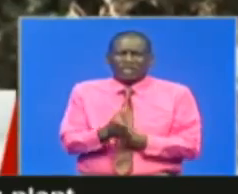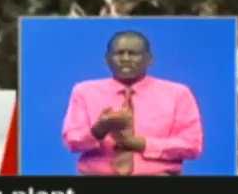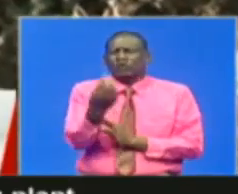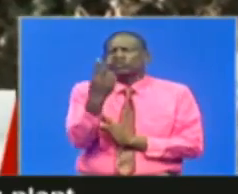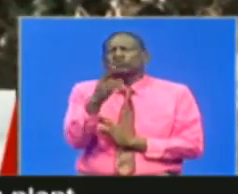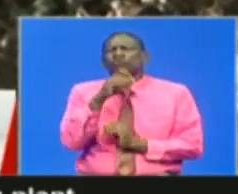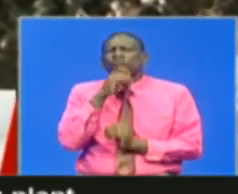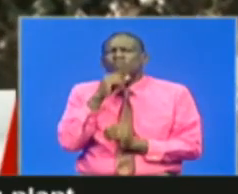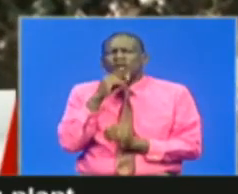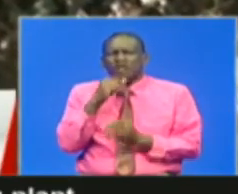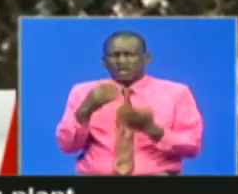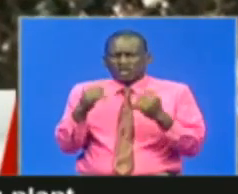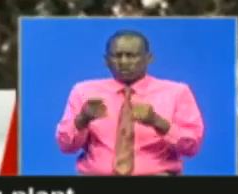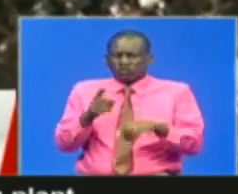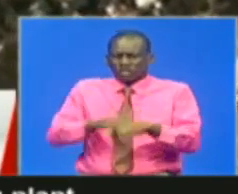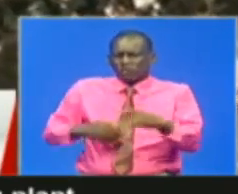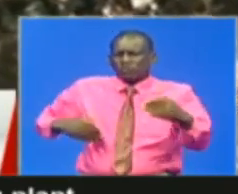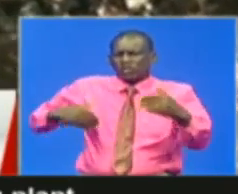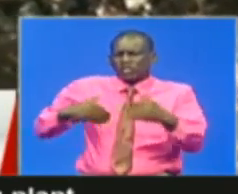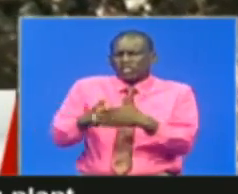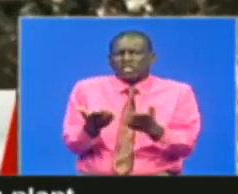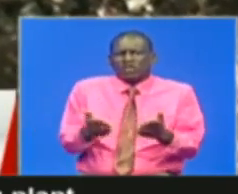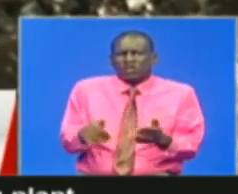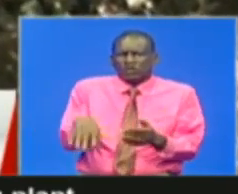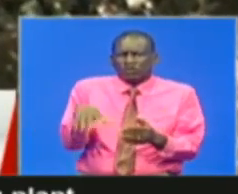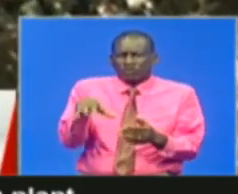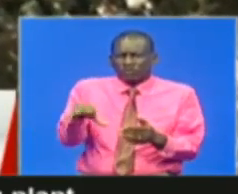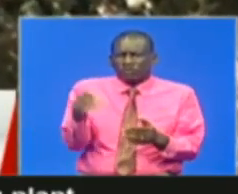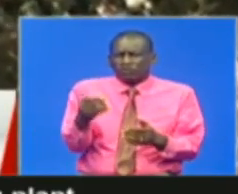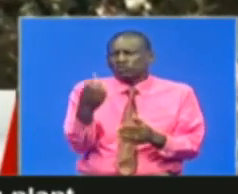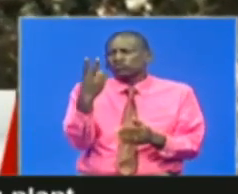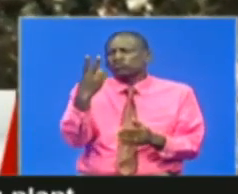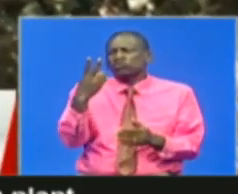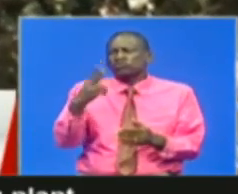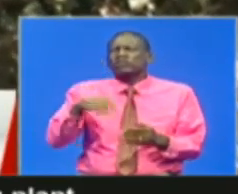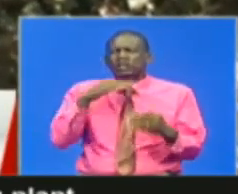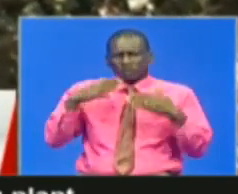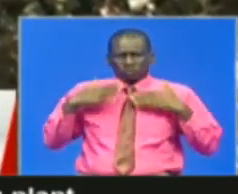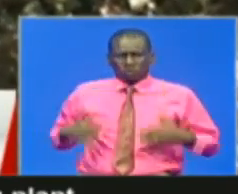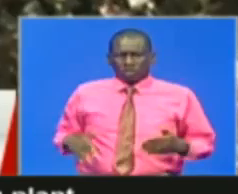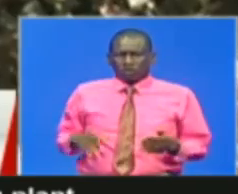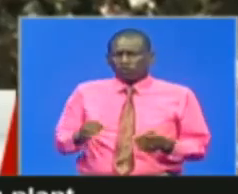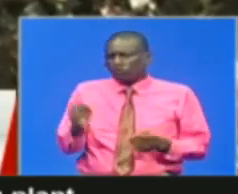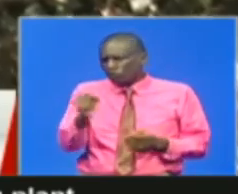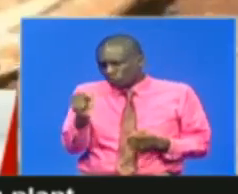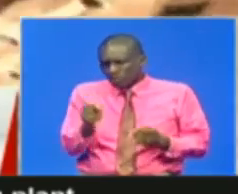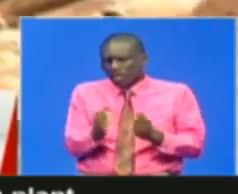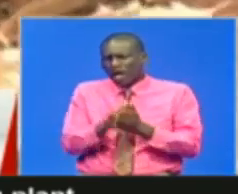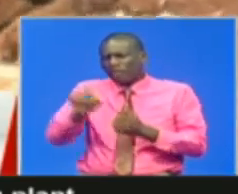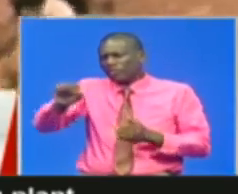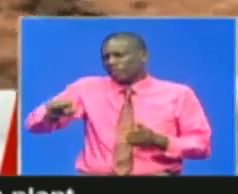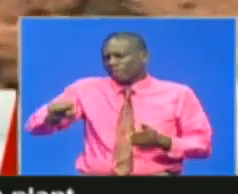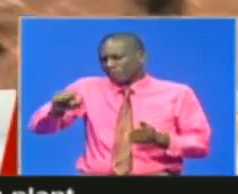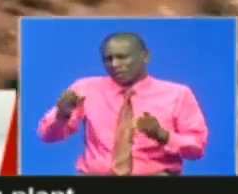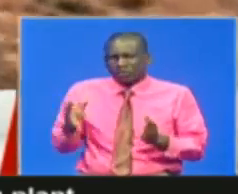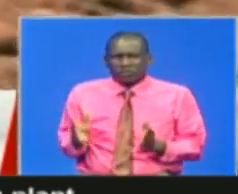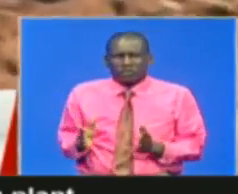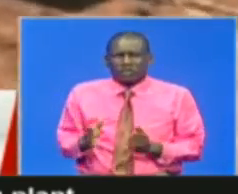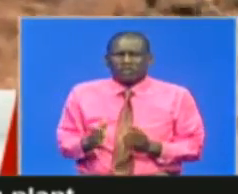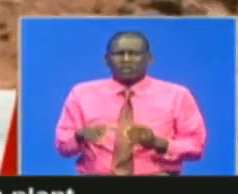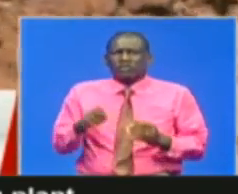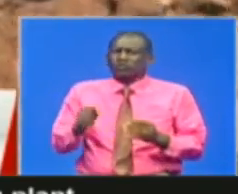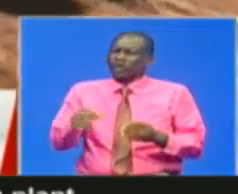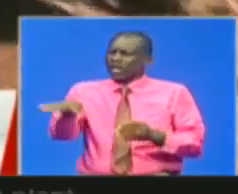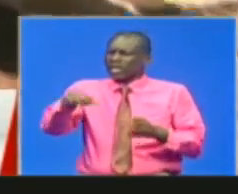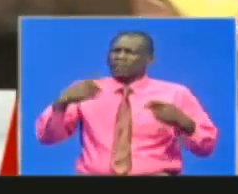wawili. Sasa sisi kufika tulikuta mili mbili ya hiyo mzee na hiyo driver. Residents say they